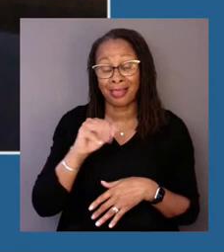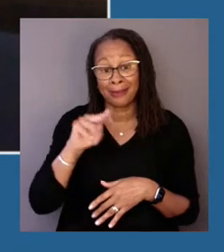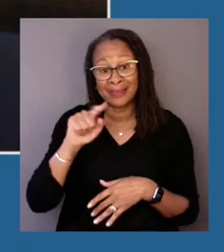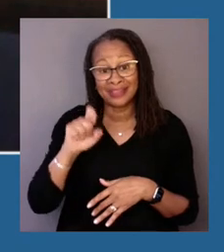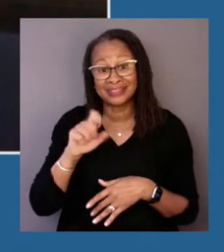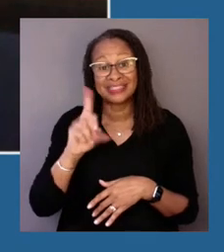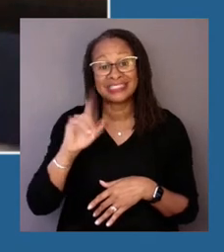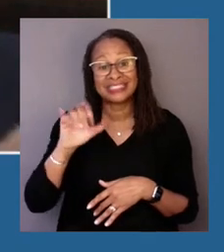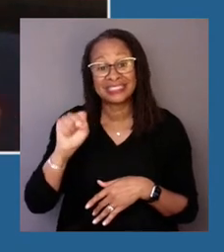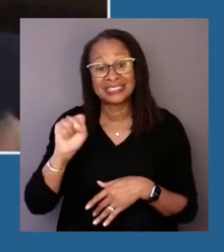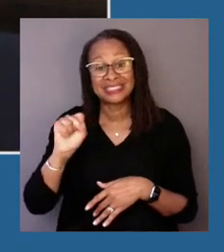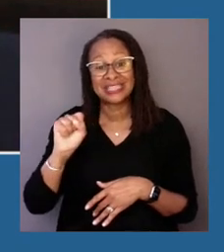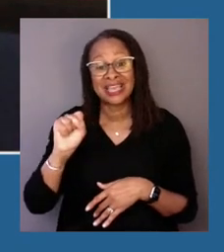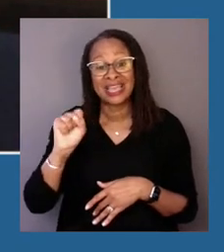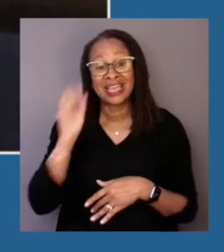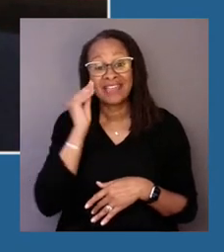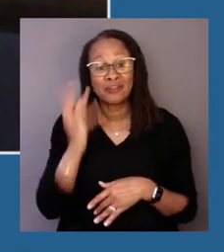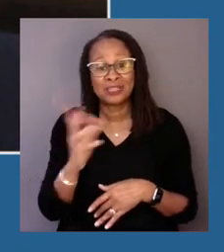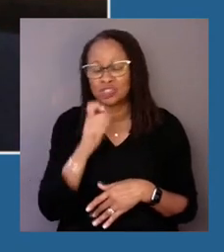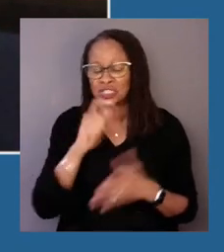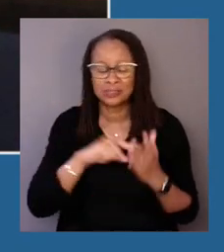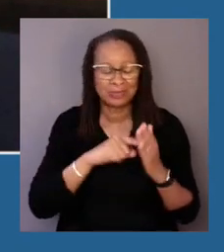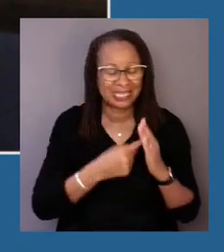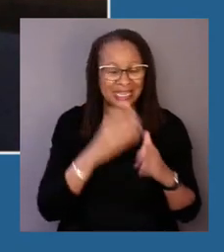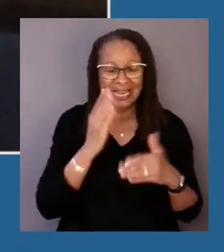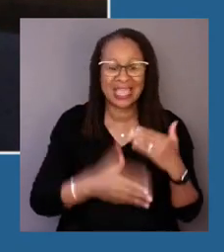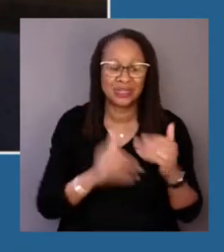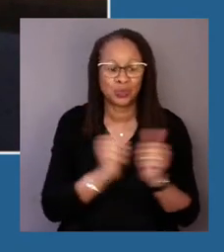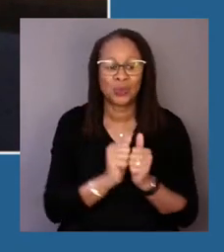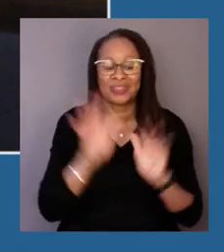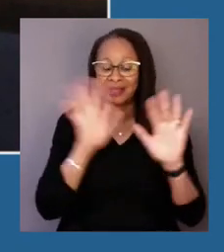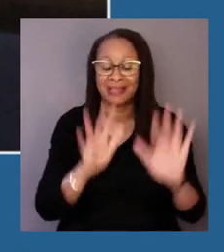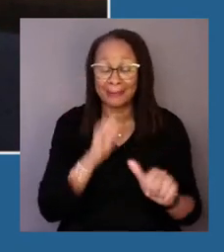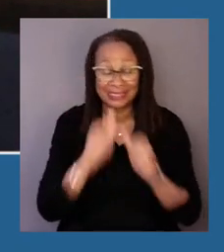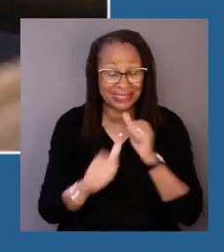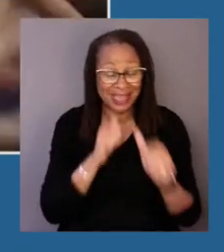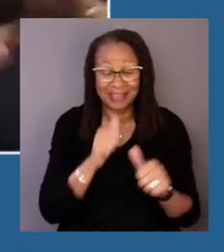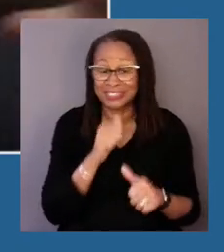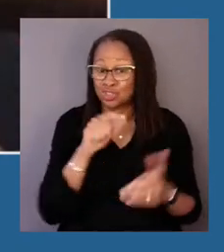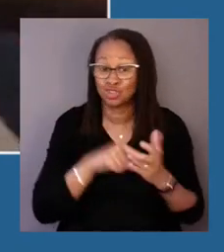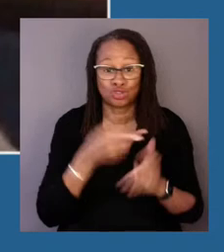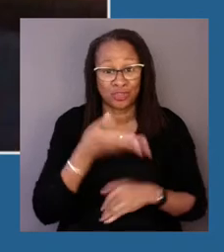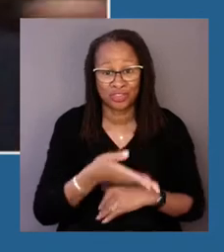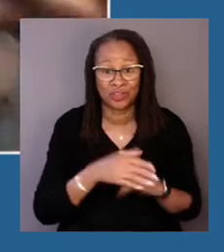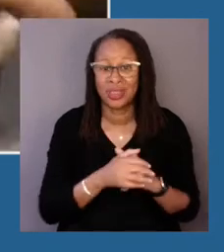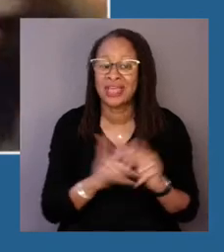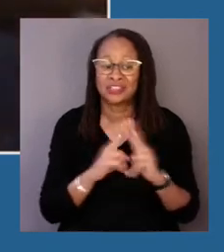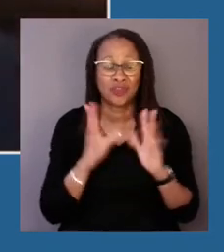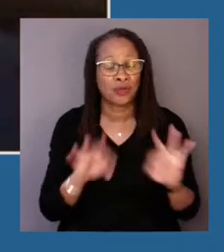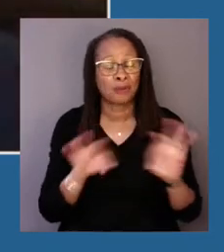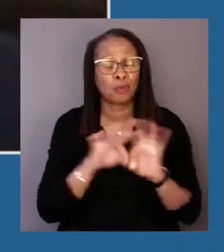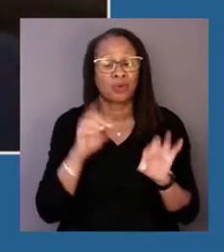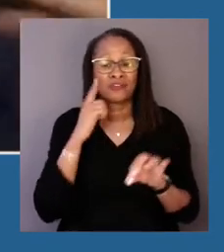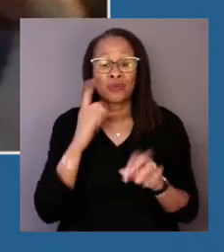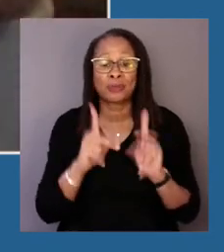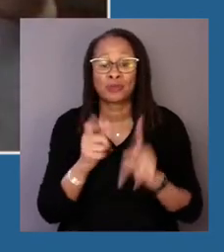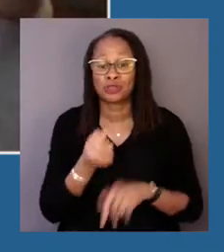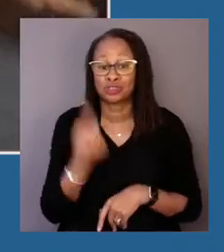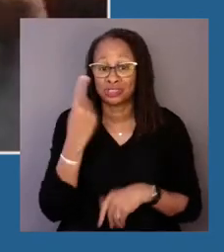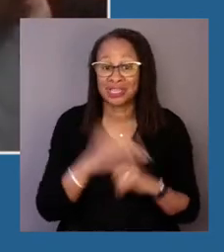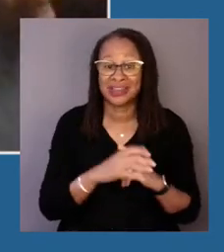and end with climate denial. I think that's a really important thing for people to understand, that like the propaganda machine that they have